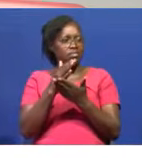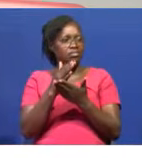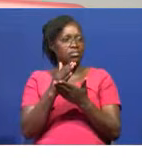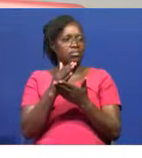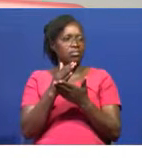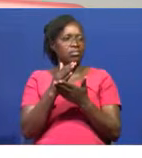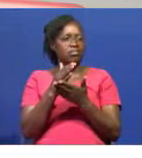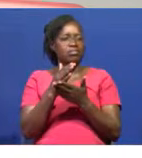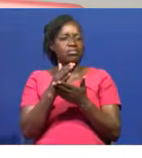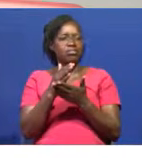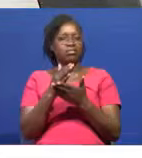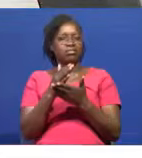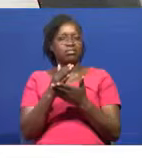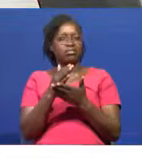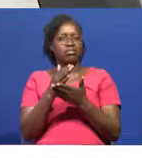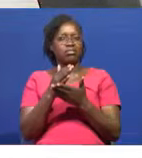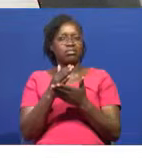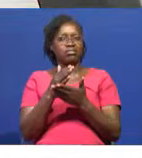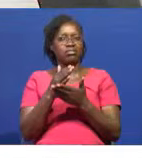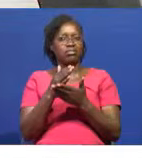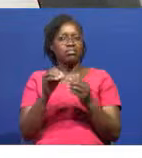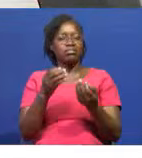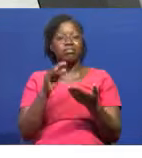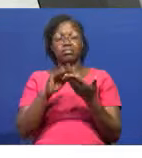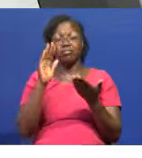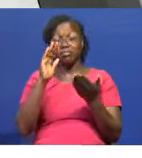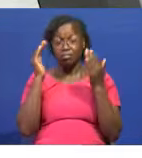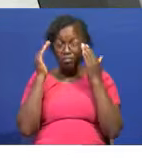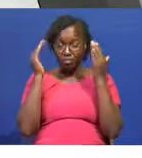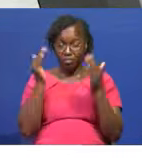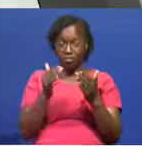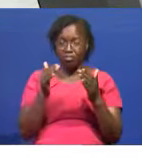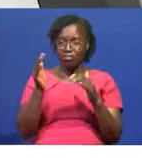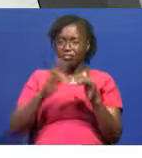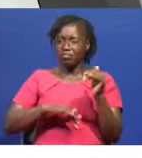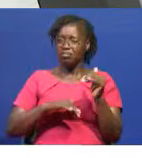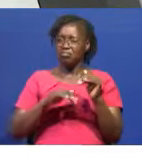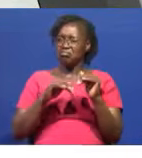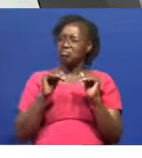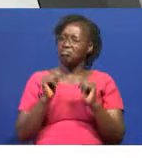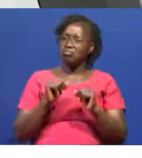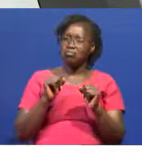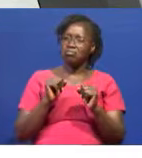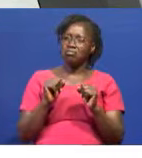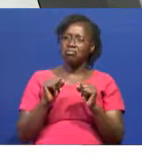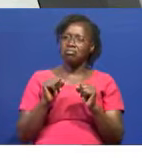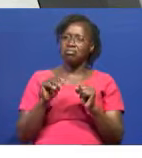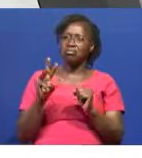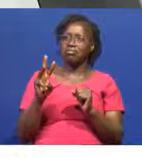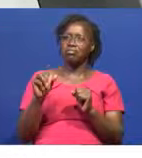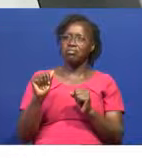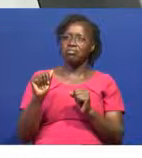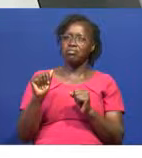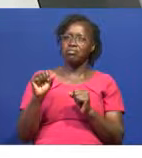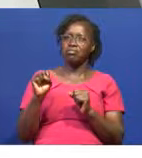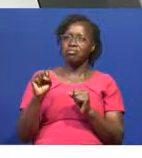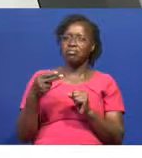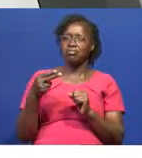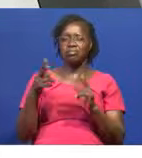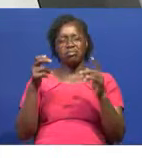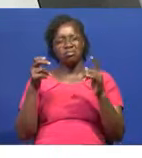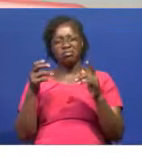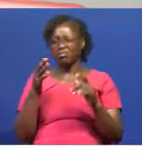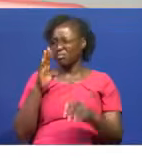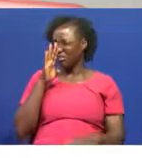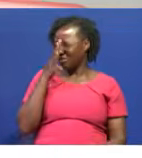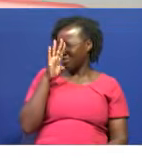taking, are being given more focus than probably WASH issues? I'm not very sure